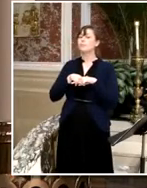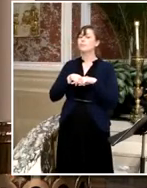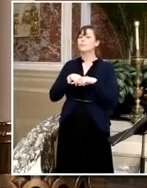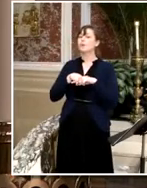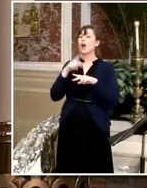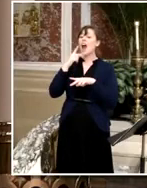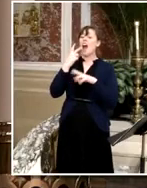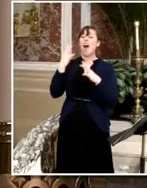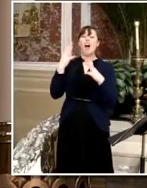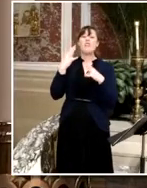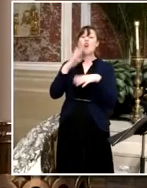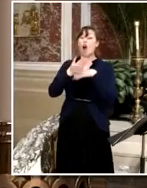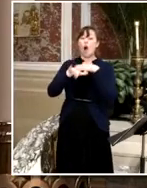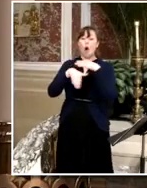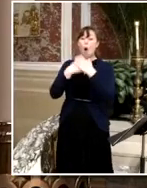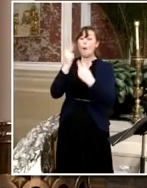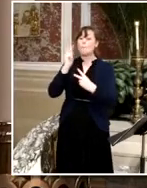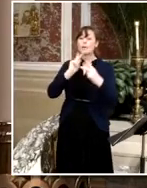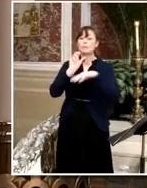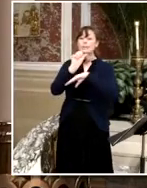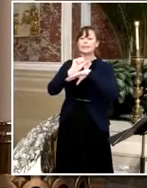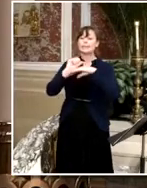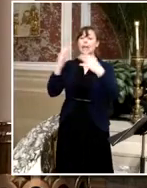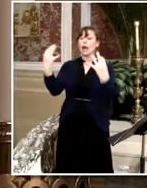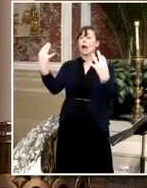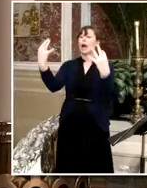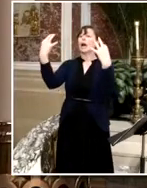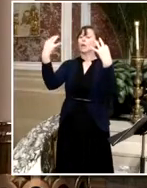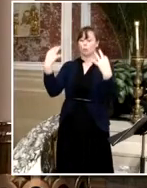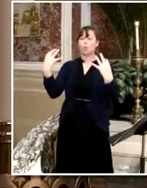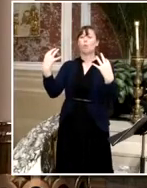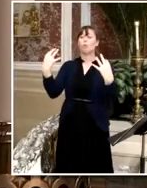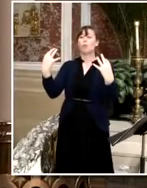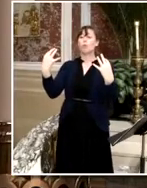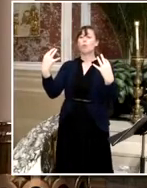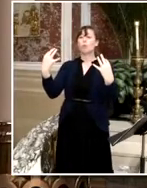of all in the synagogue looked intently at him.